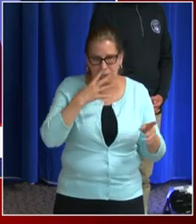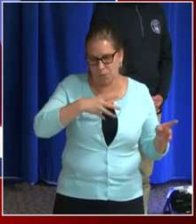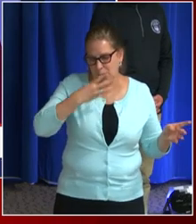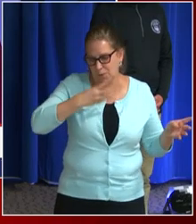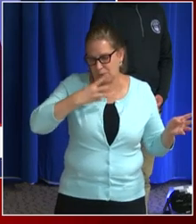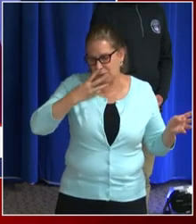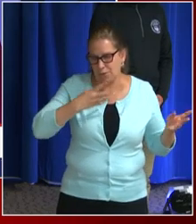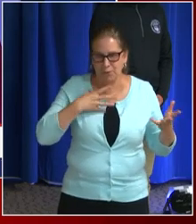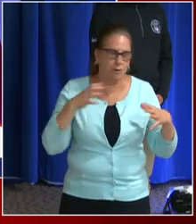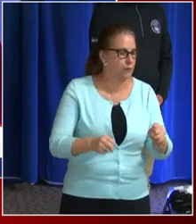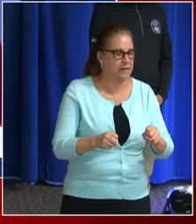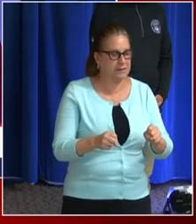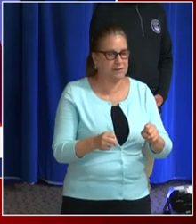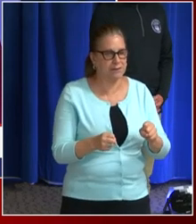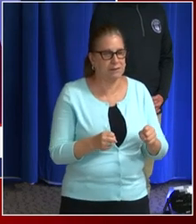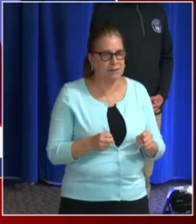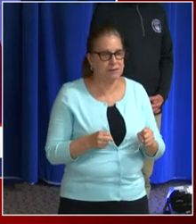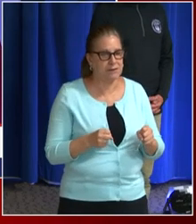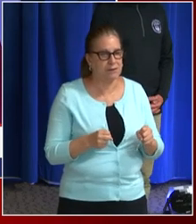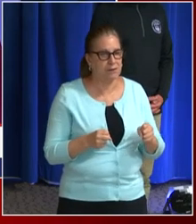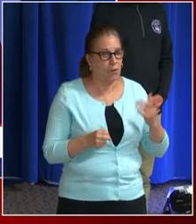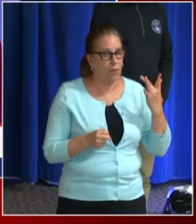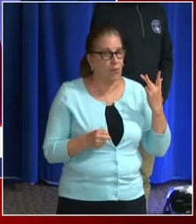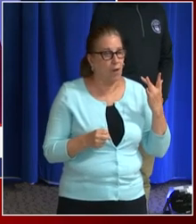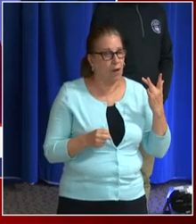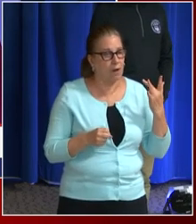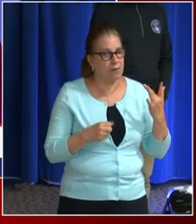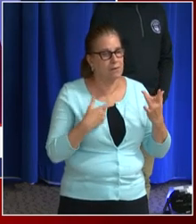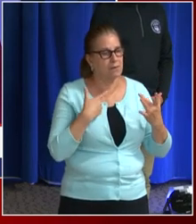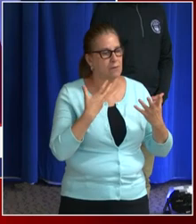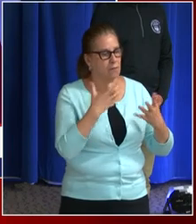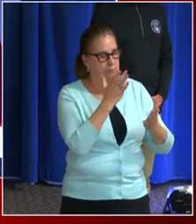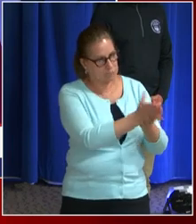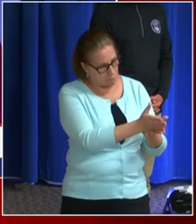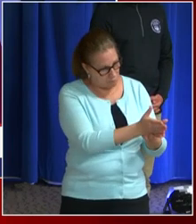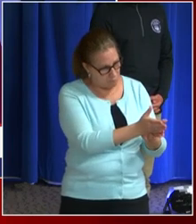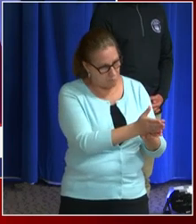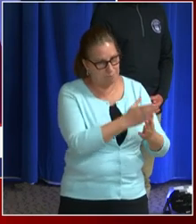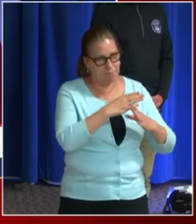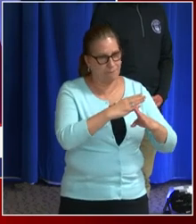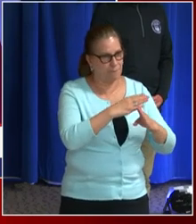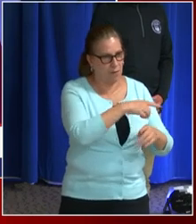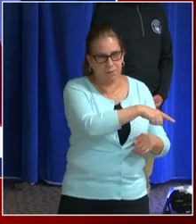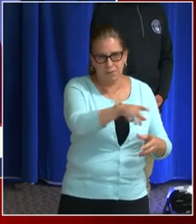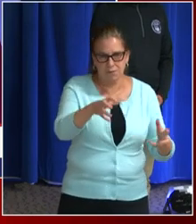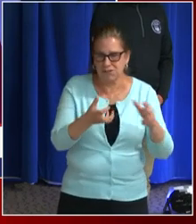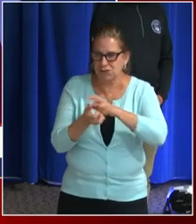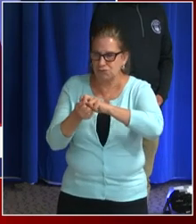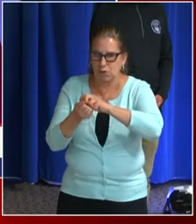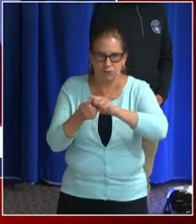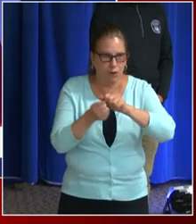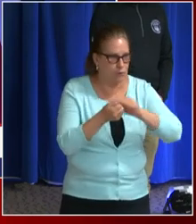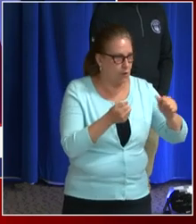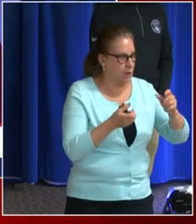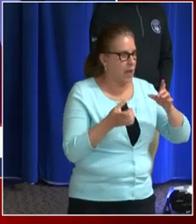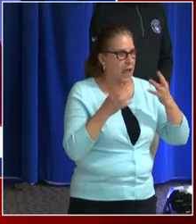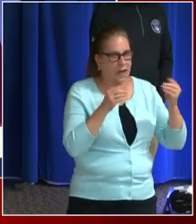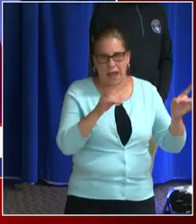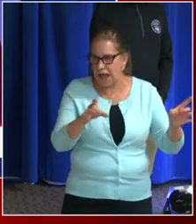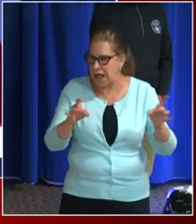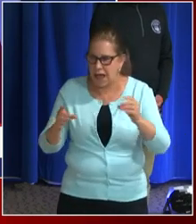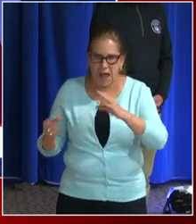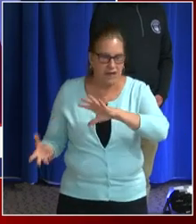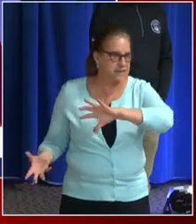violence and destruction that I know was heartbreaking to everybody in this room that had occurred the 2 preceding